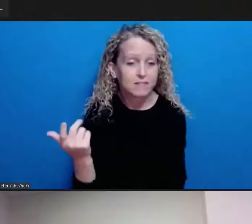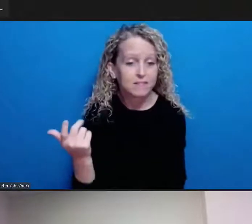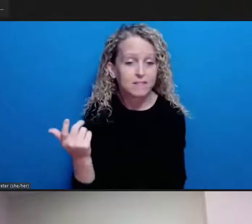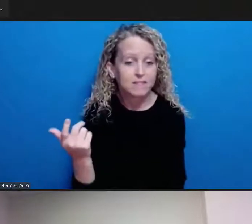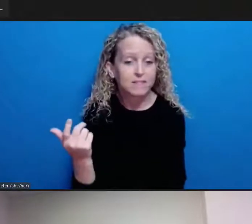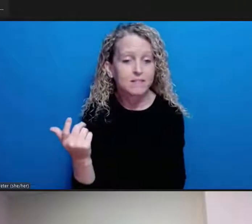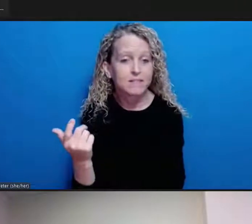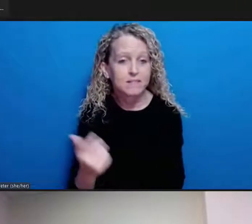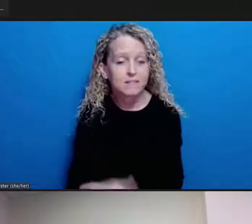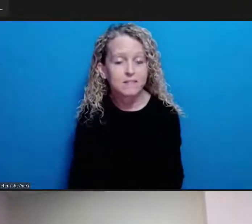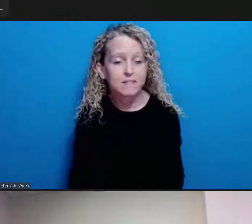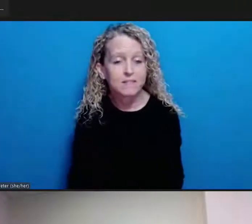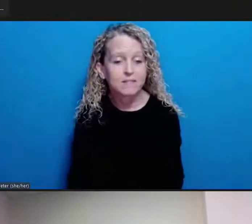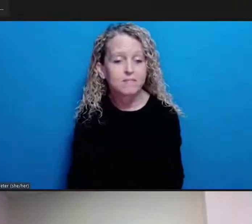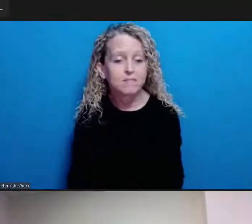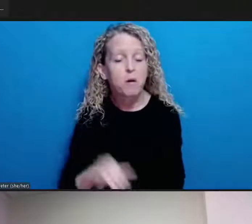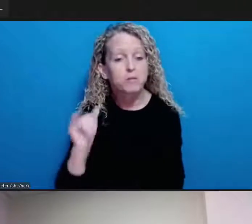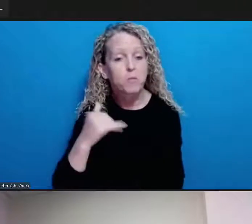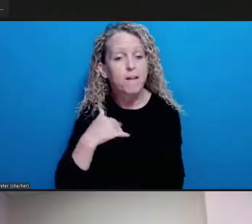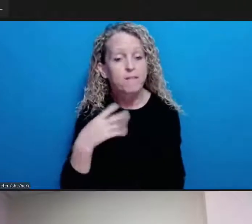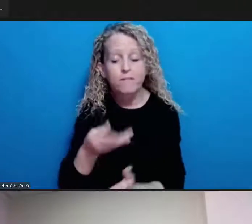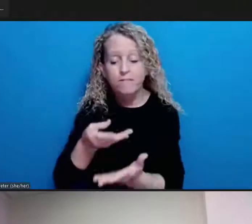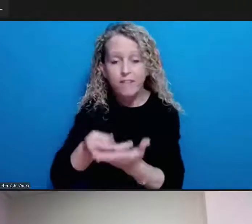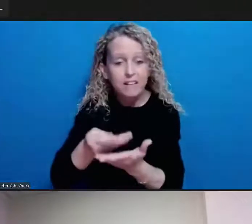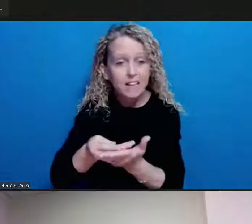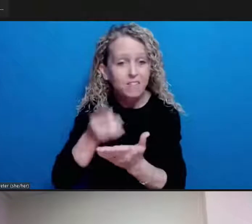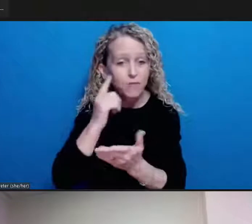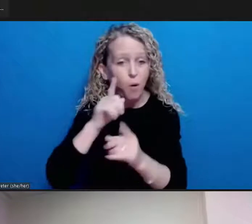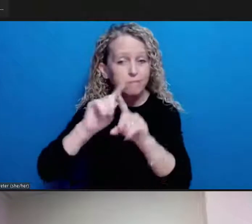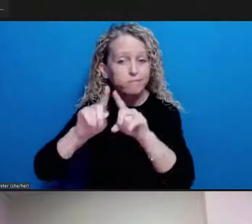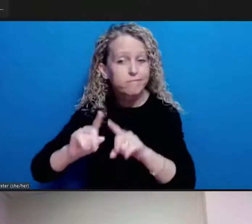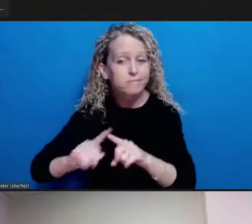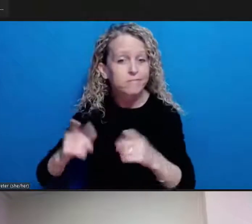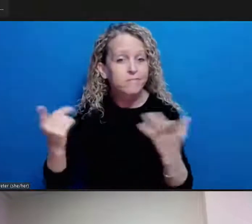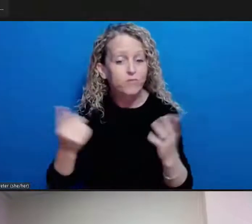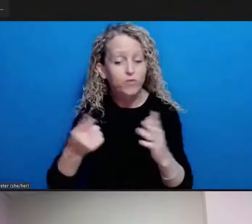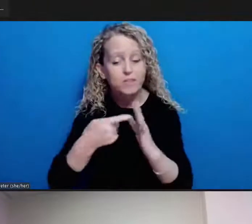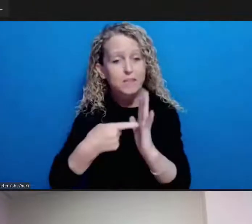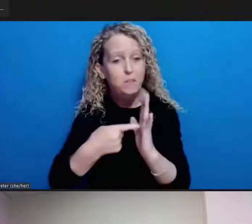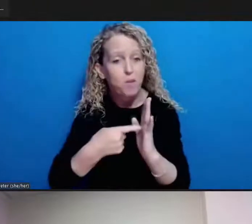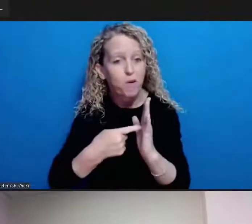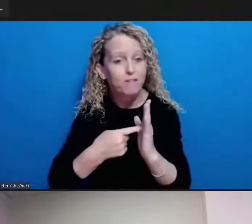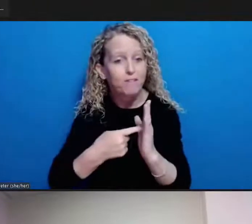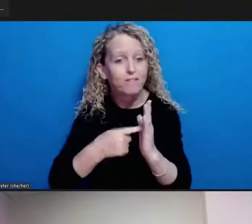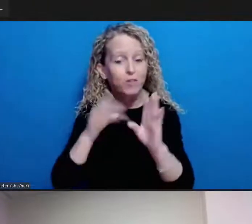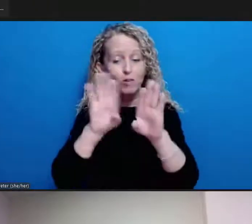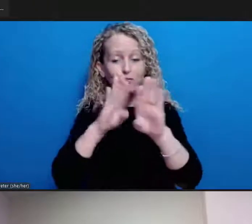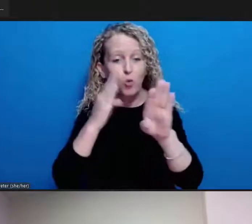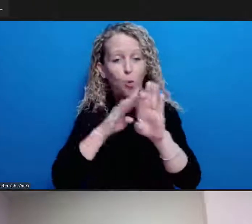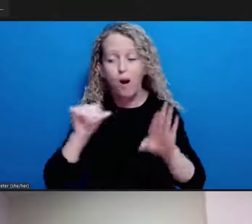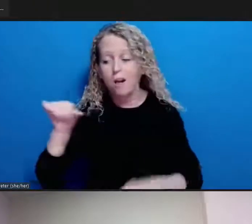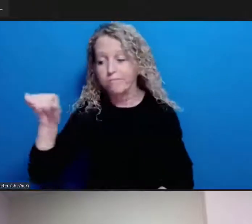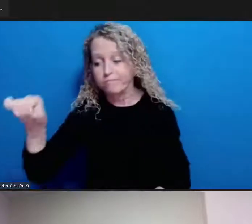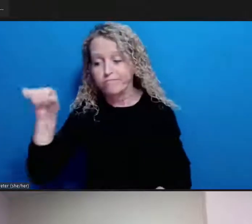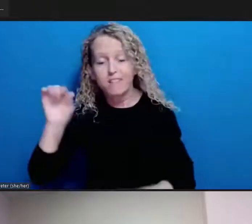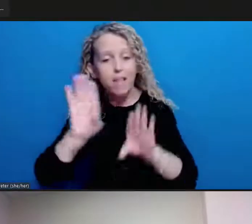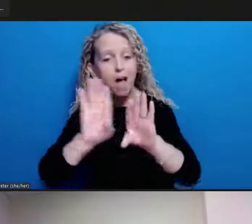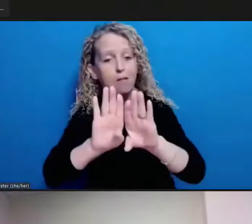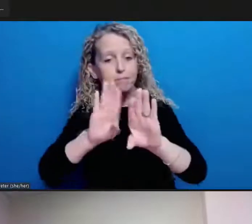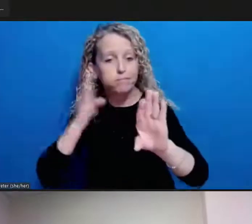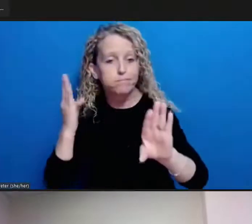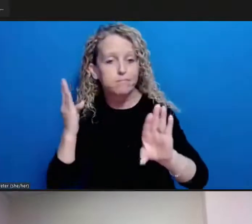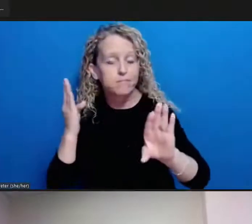even and funding for things like automatic door openers or